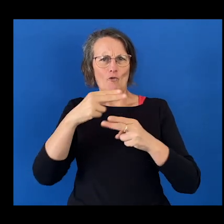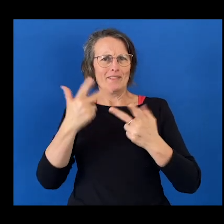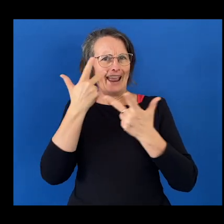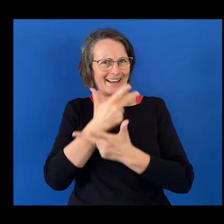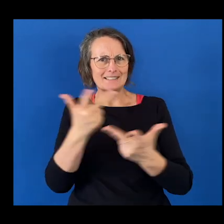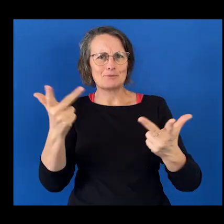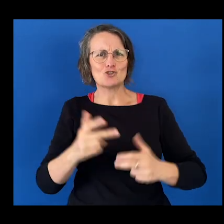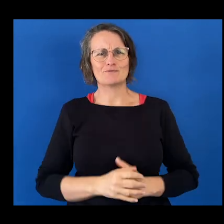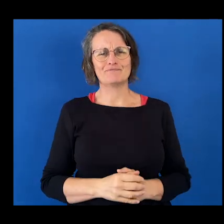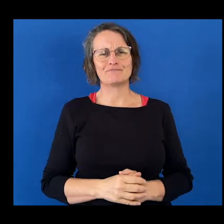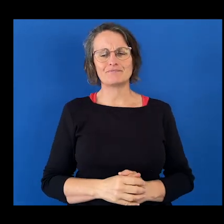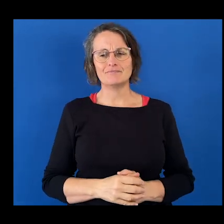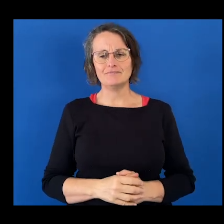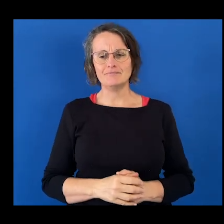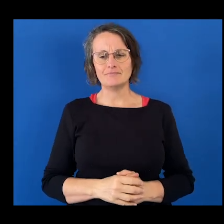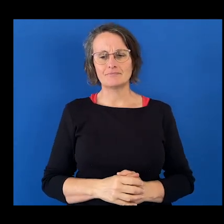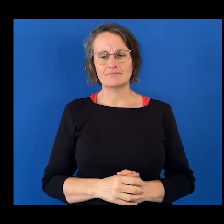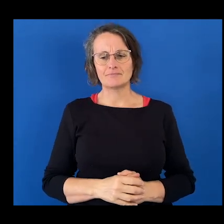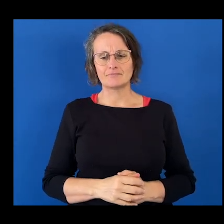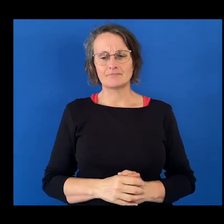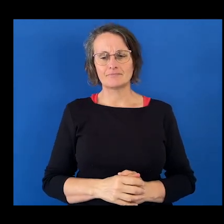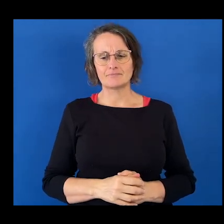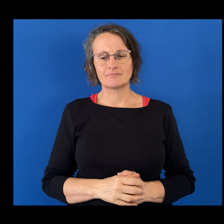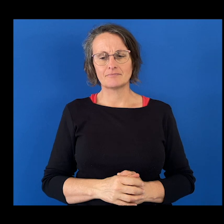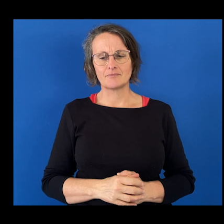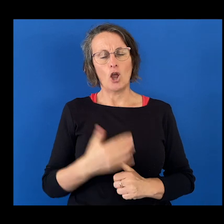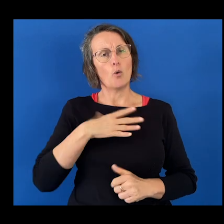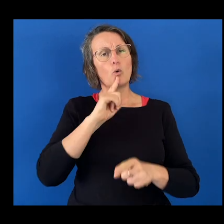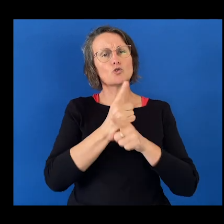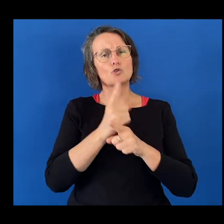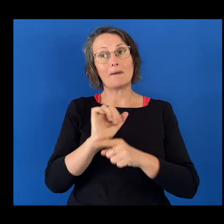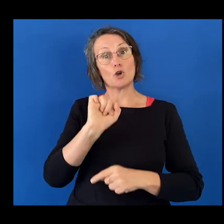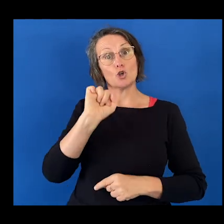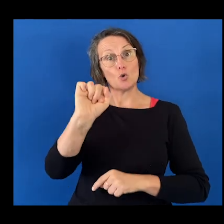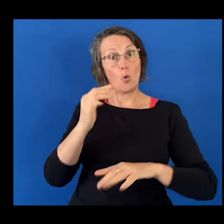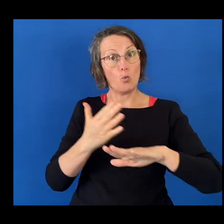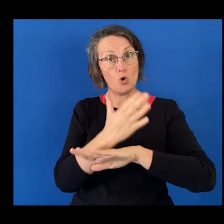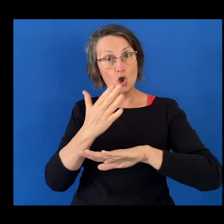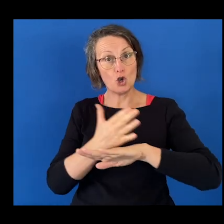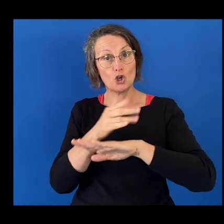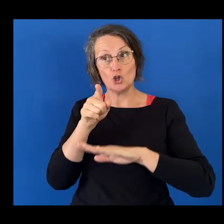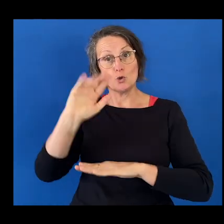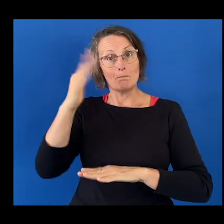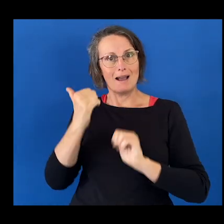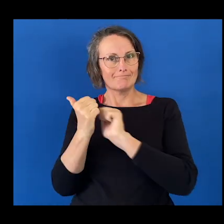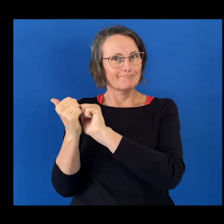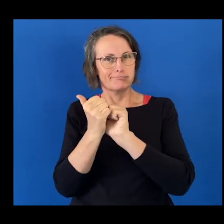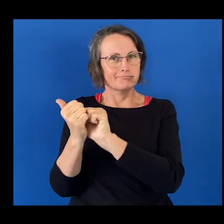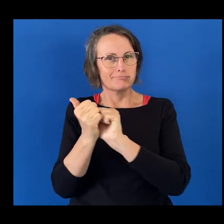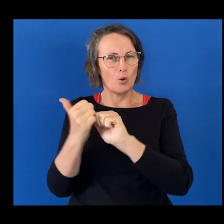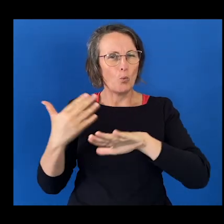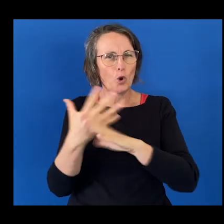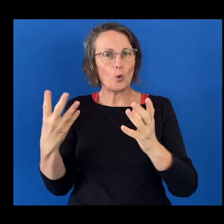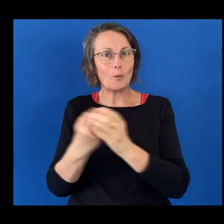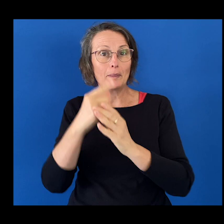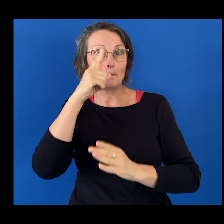exhibition. But if we go back to the works that you produced, I want to talk about your collaborations. There are some collaborations that we need to talk